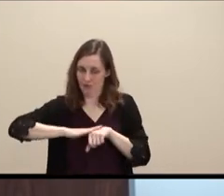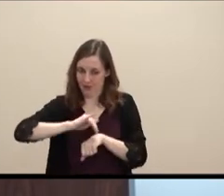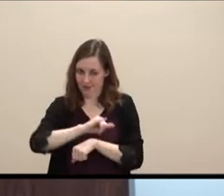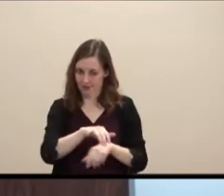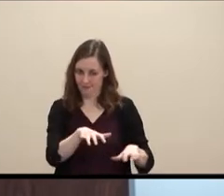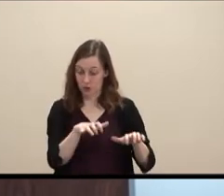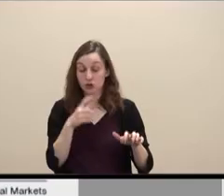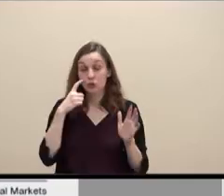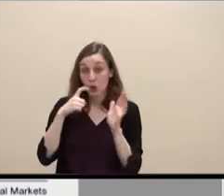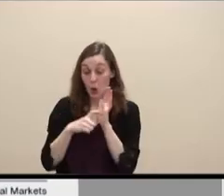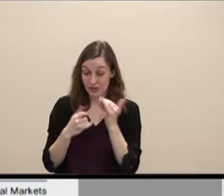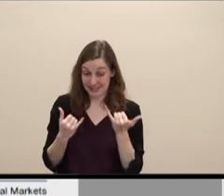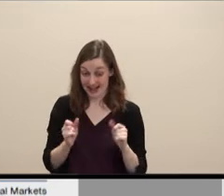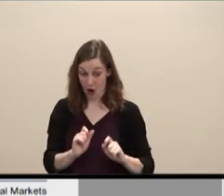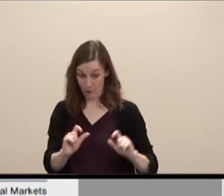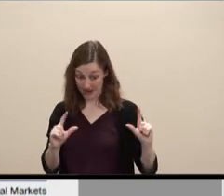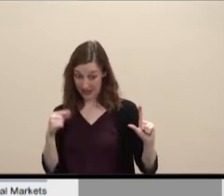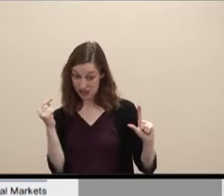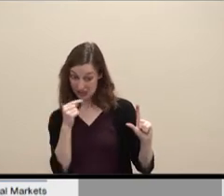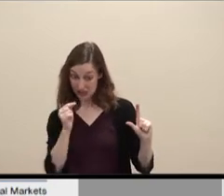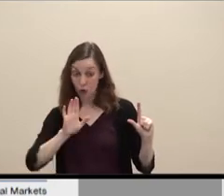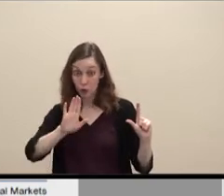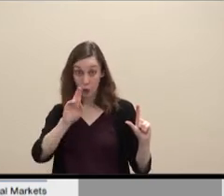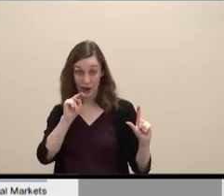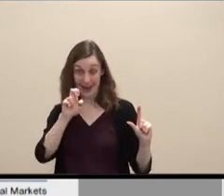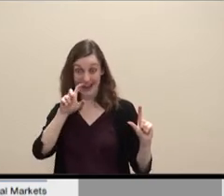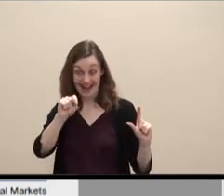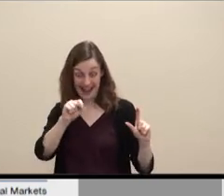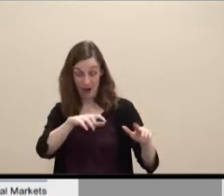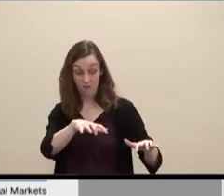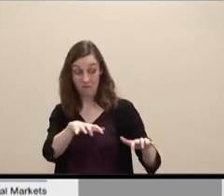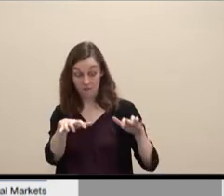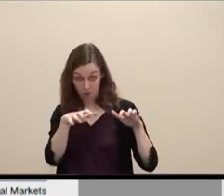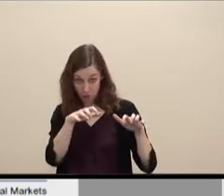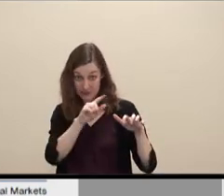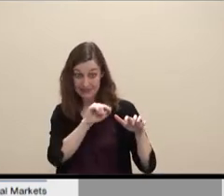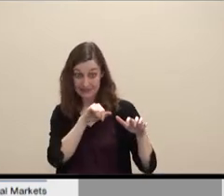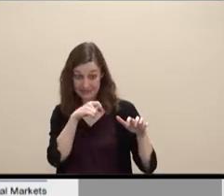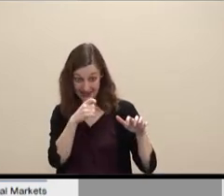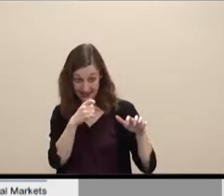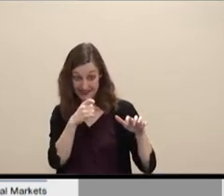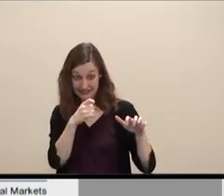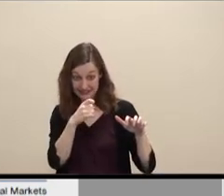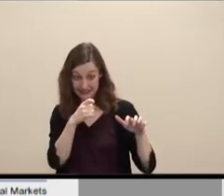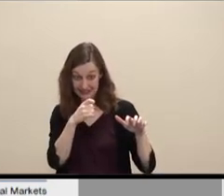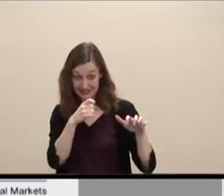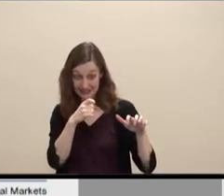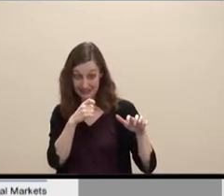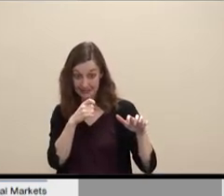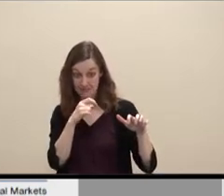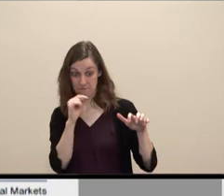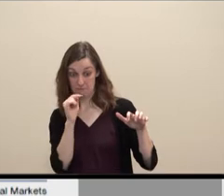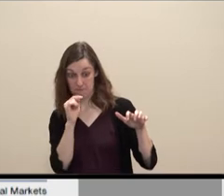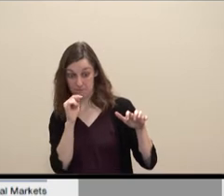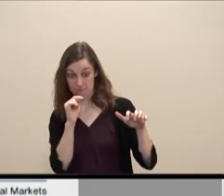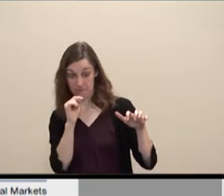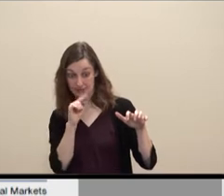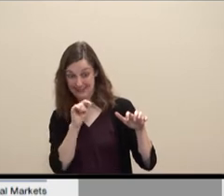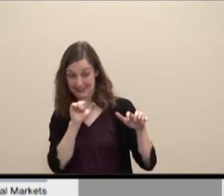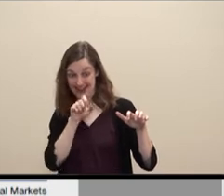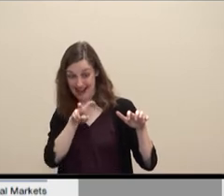page, your actual net of frozens tax base here in the district is